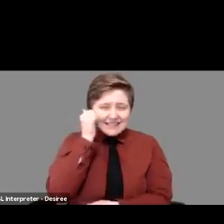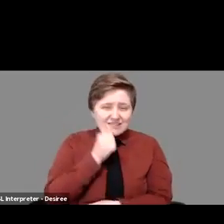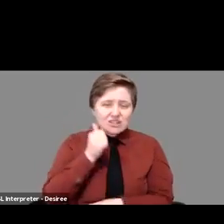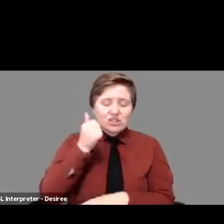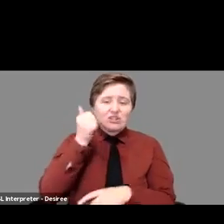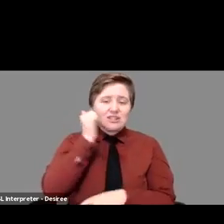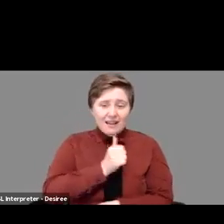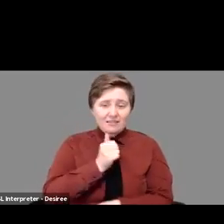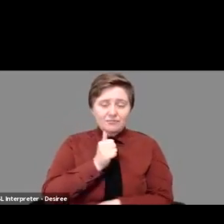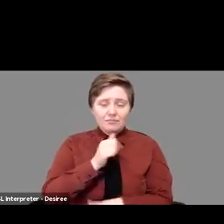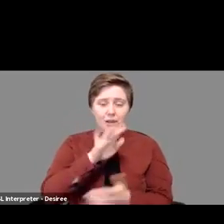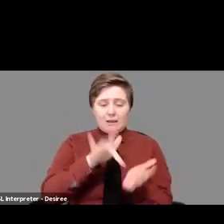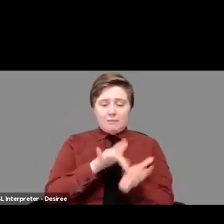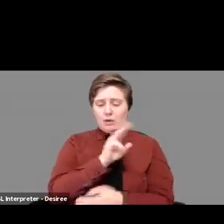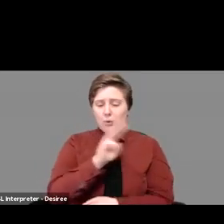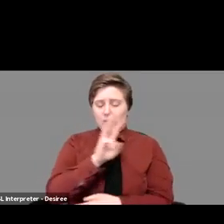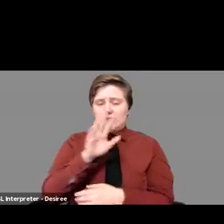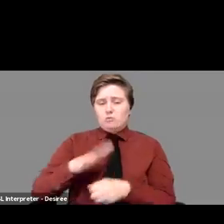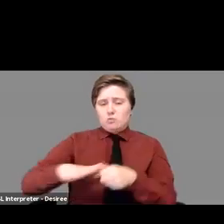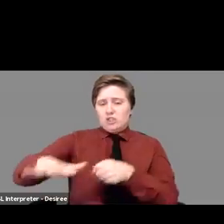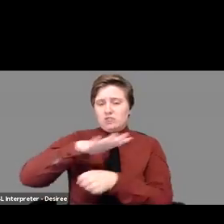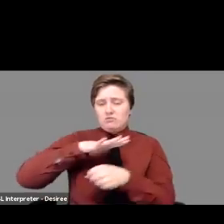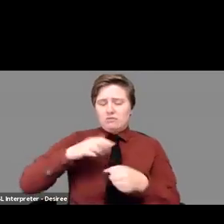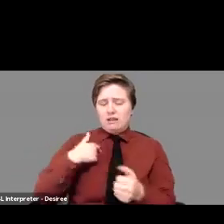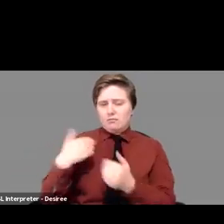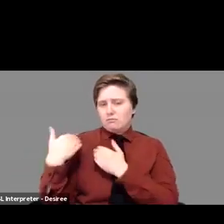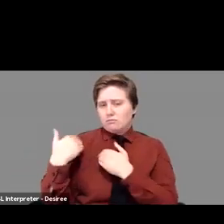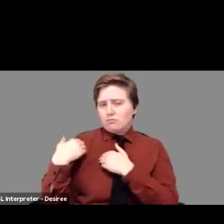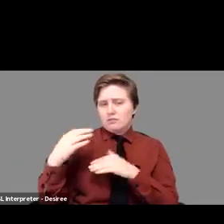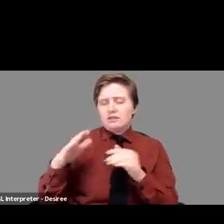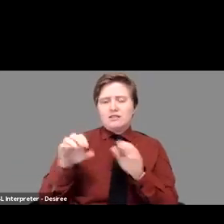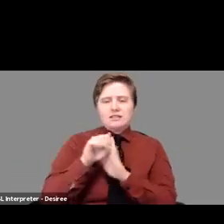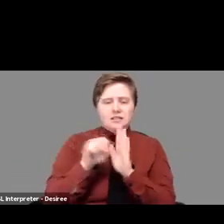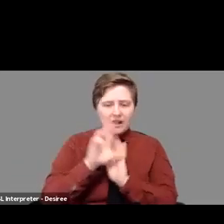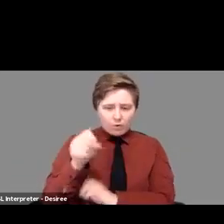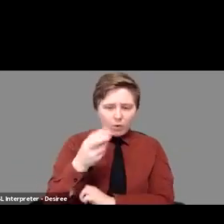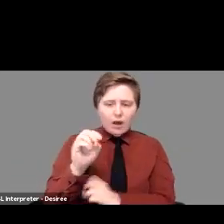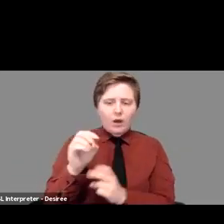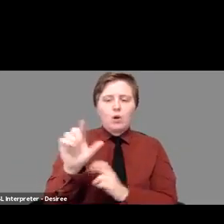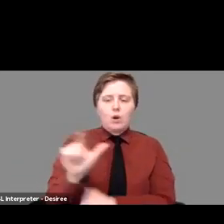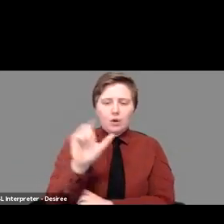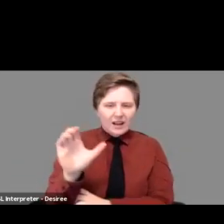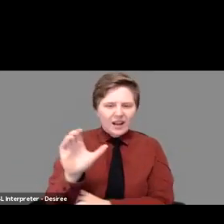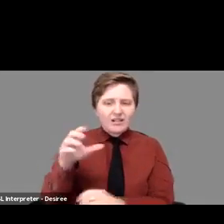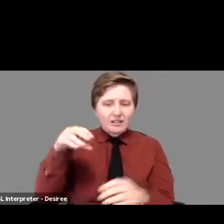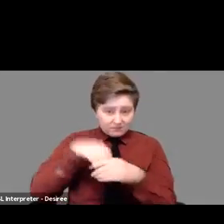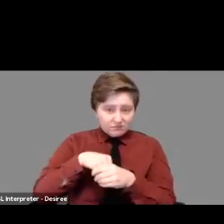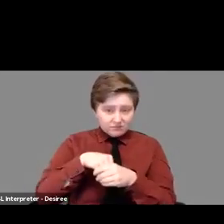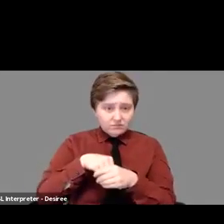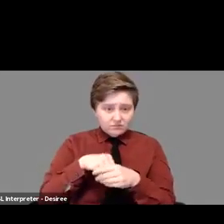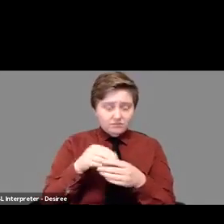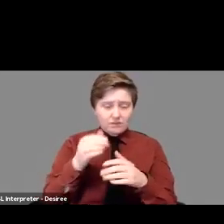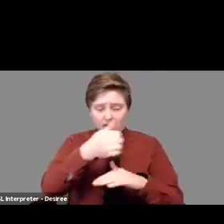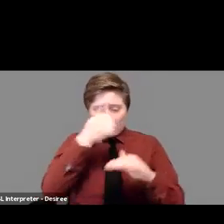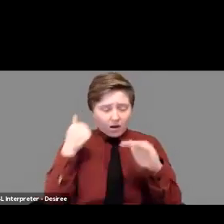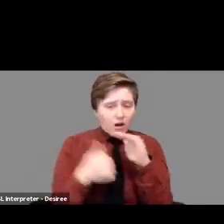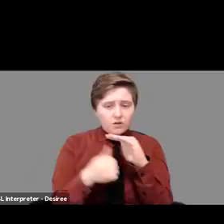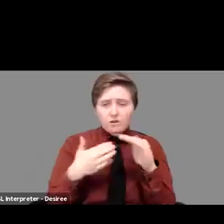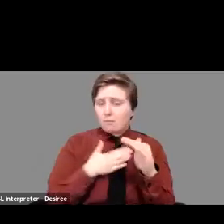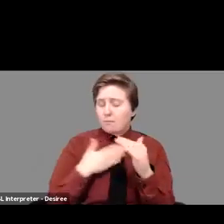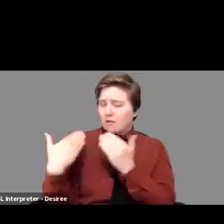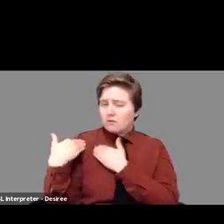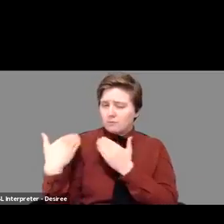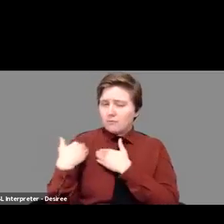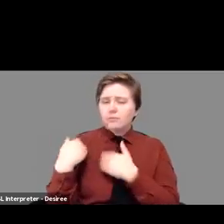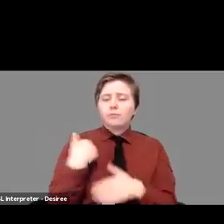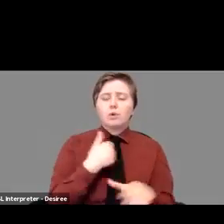Great Midwest region, for which I am responsible and for which the state of Ohio and Lucas County is directly under my responsibility, we